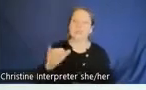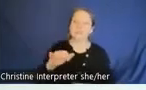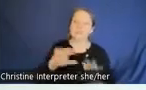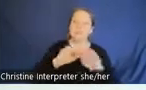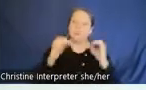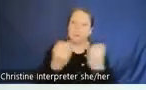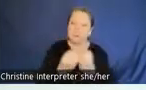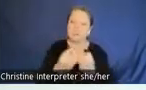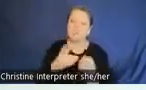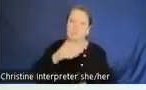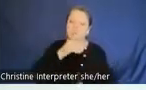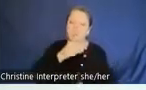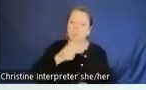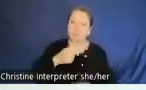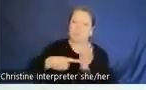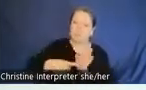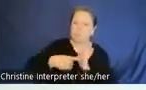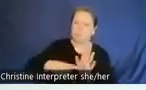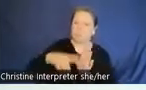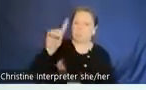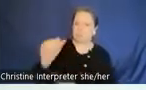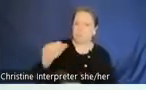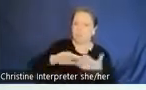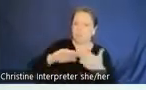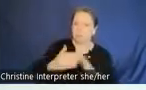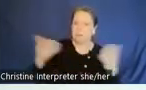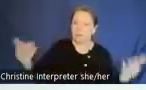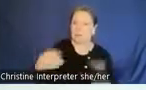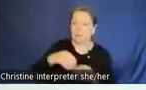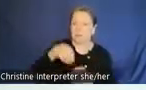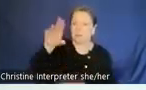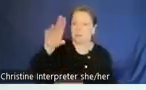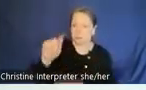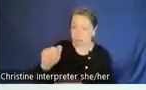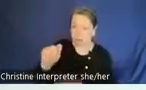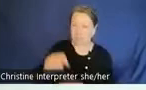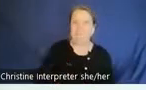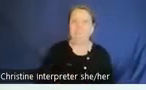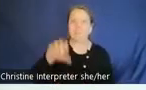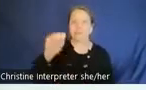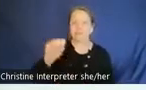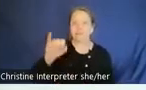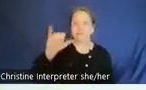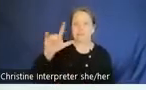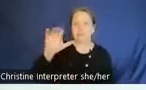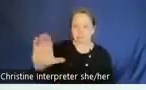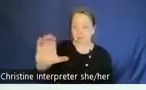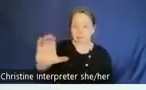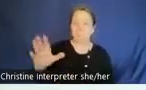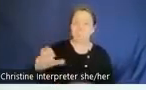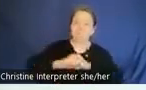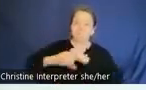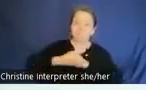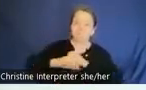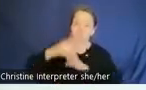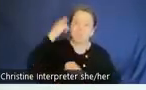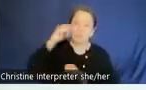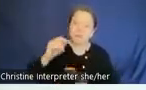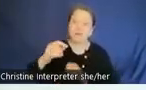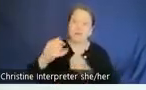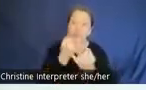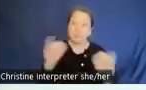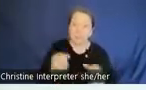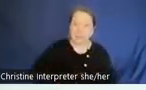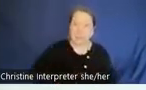the disability community in the state of Vermont. The SILC promotes the principles of the independent living movement, advocates for